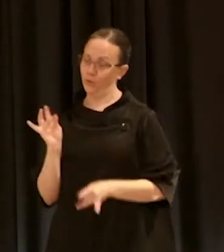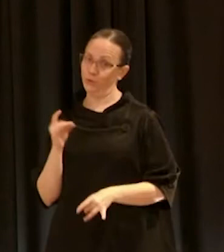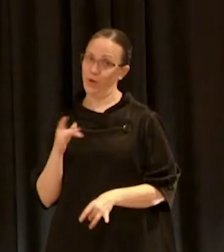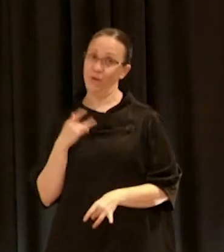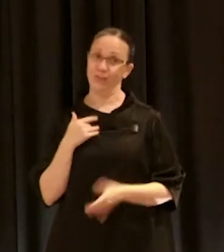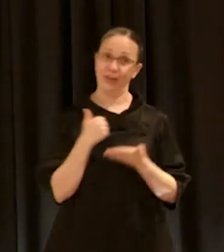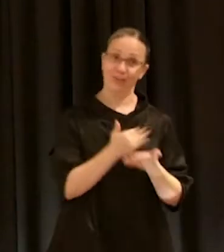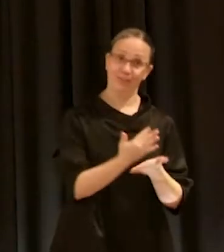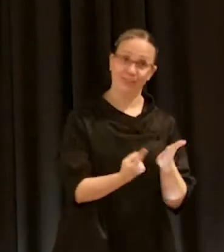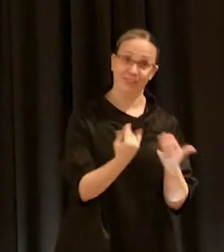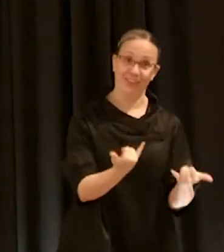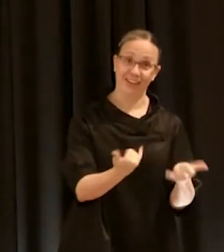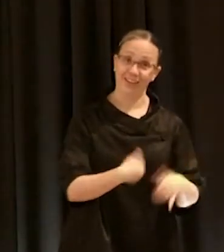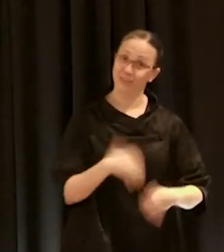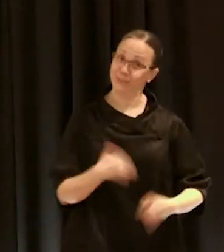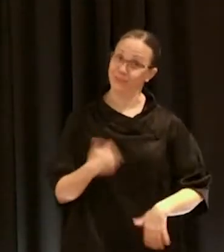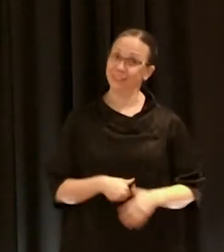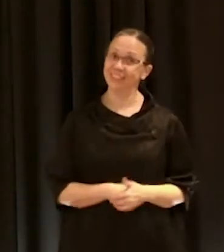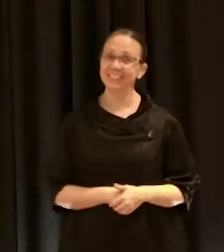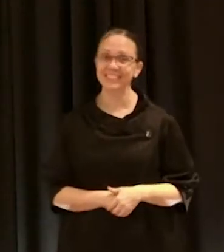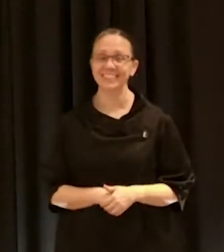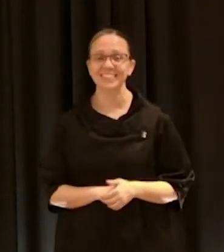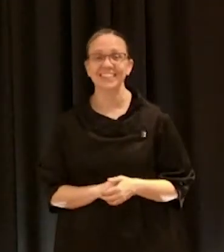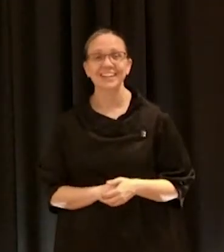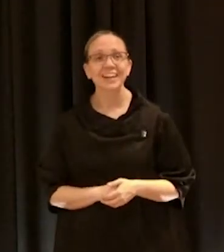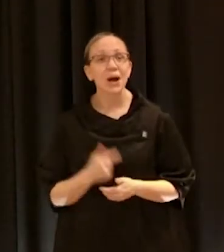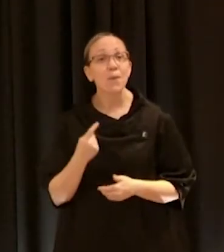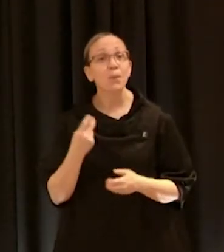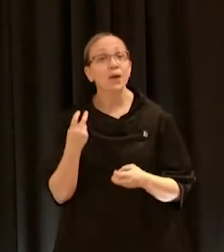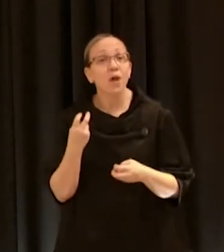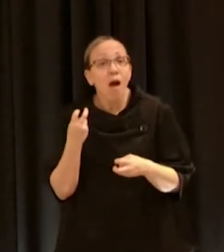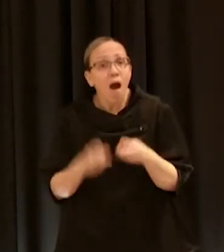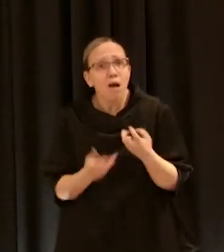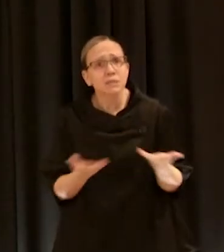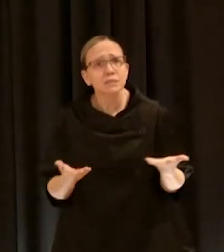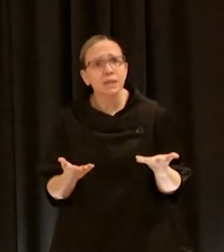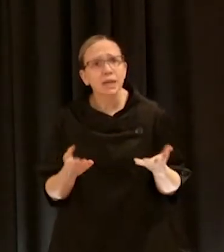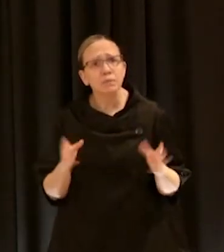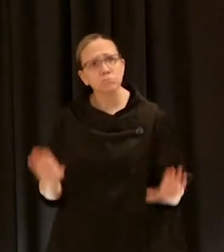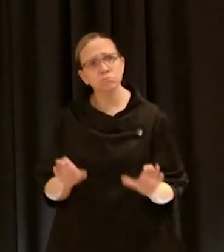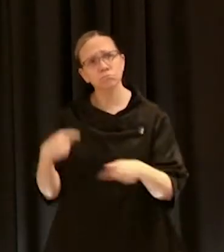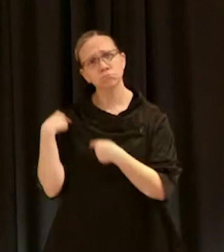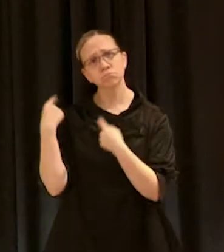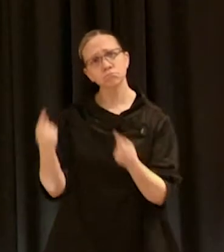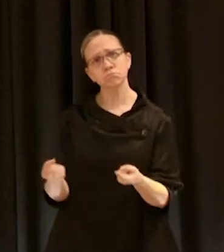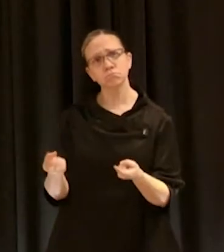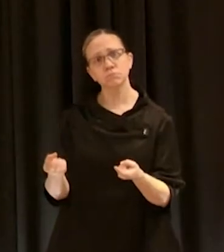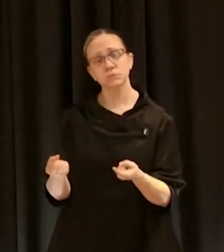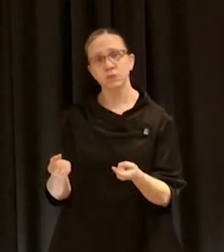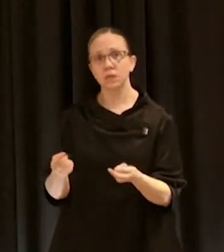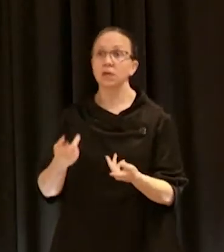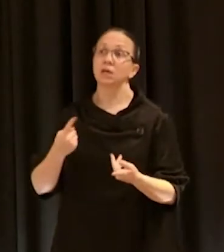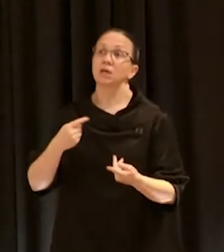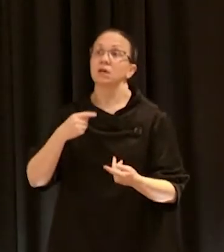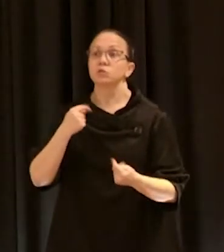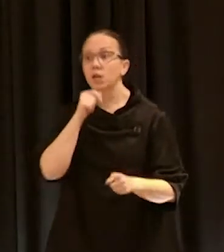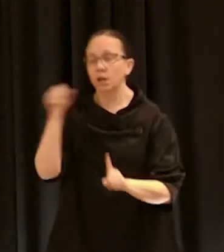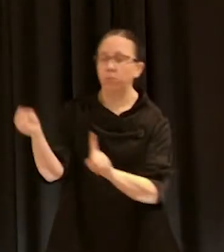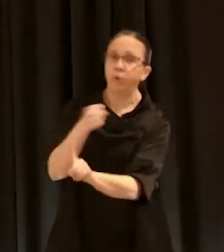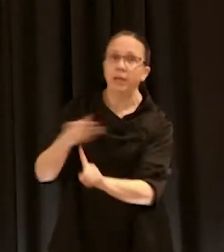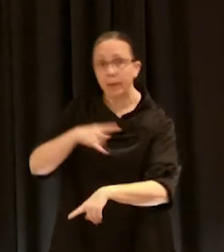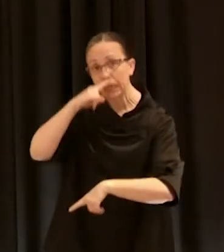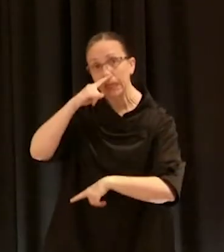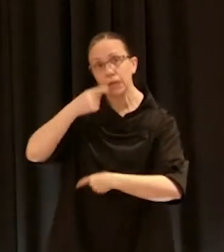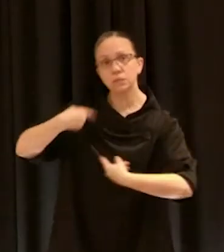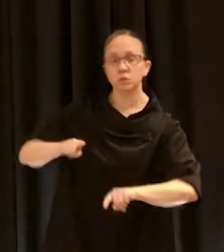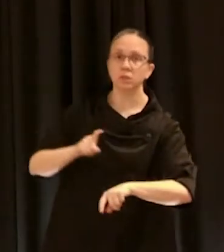feel like I'm helping somebody right now. One of the hardest things you say you've ever done is try to not beat your kids to death